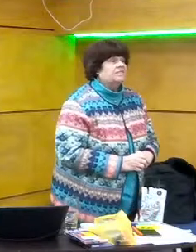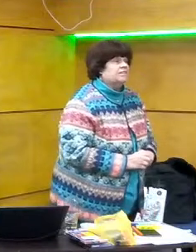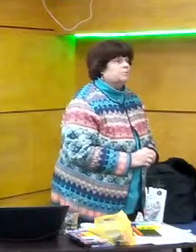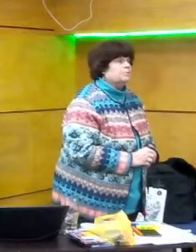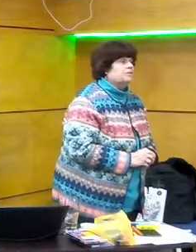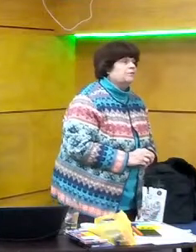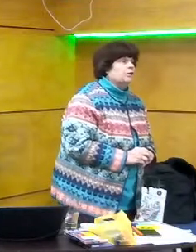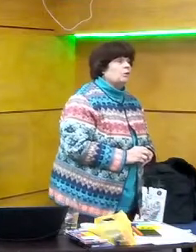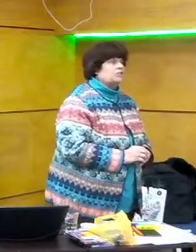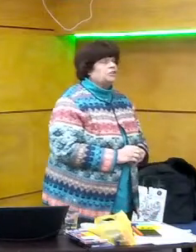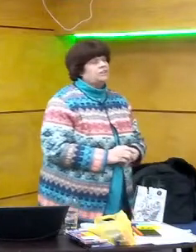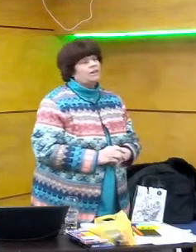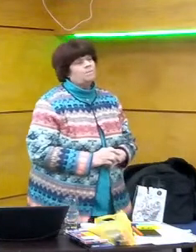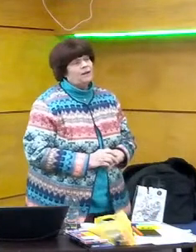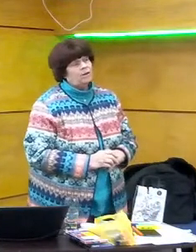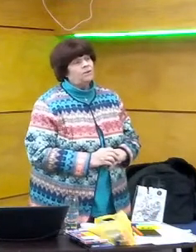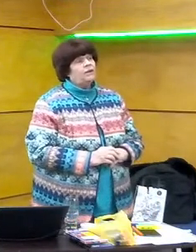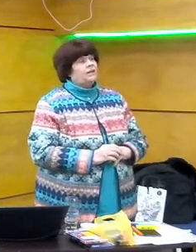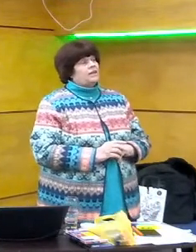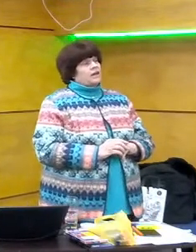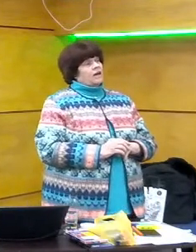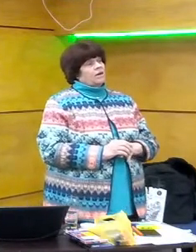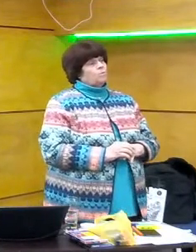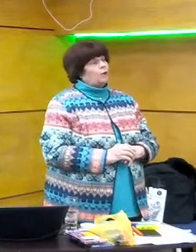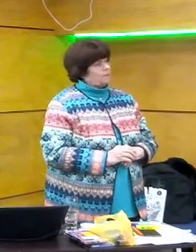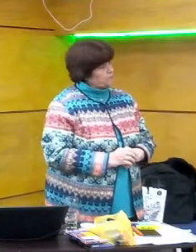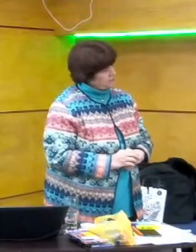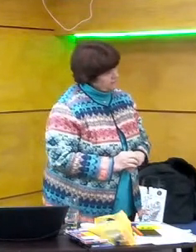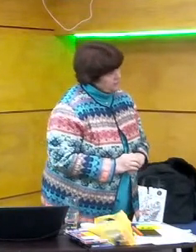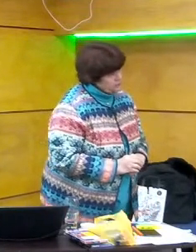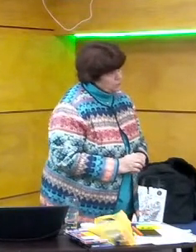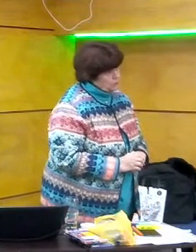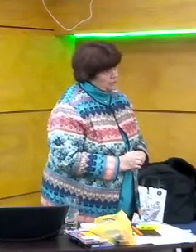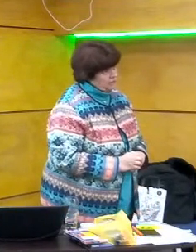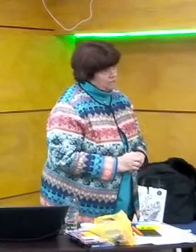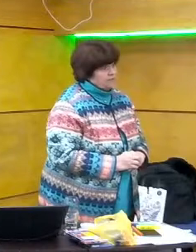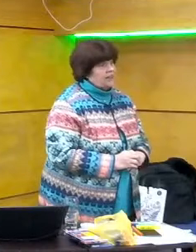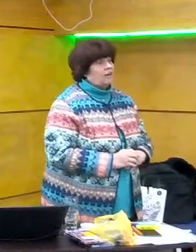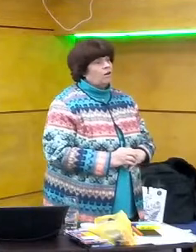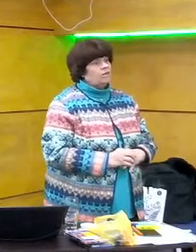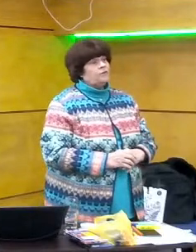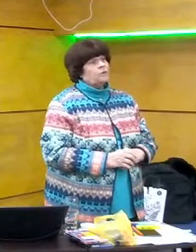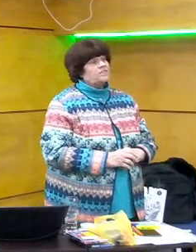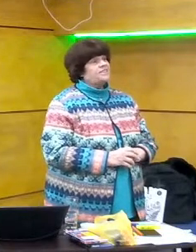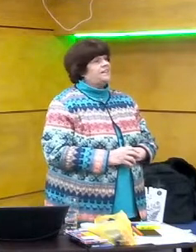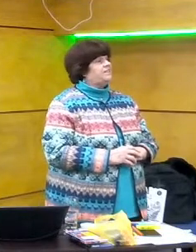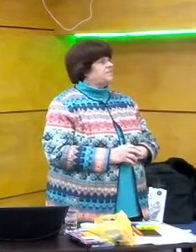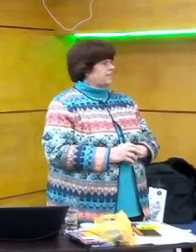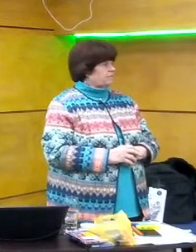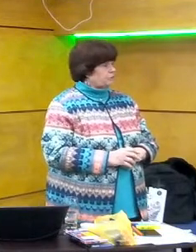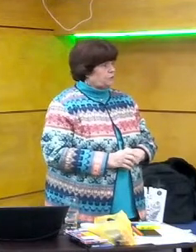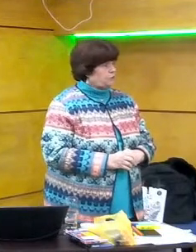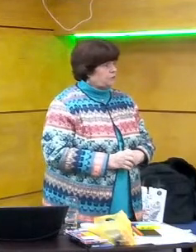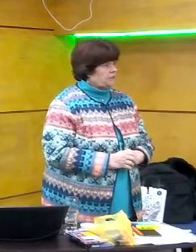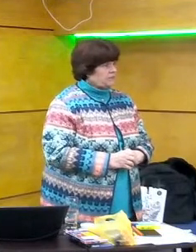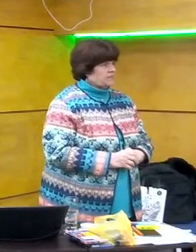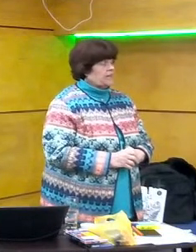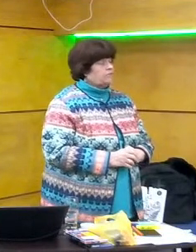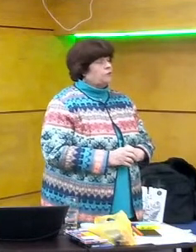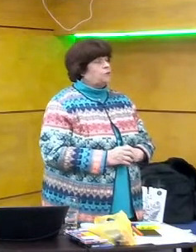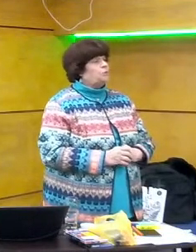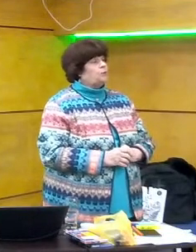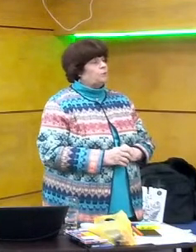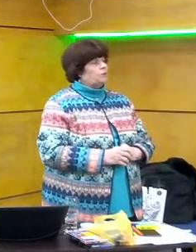to ask a specific question about what I presented this morning, not all of you are staying this afternoon.